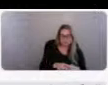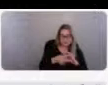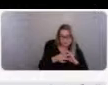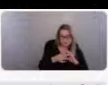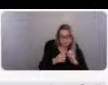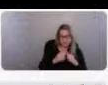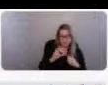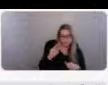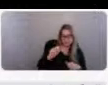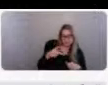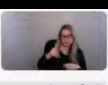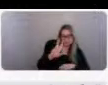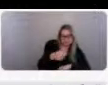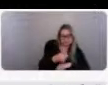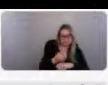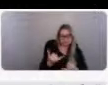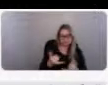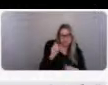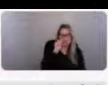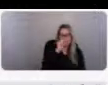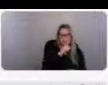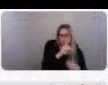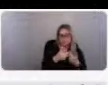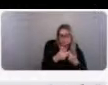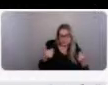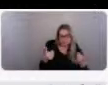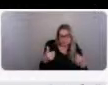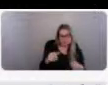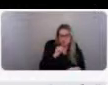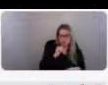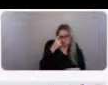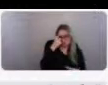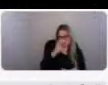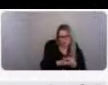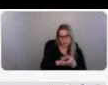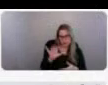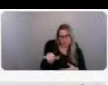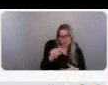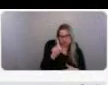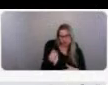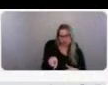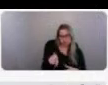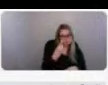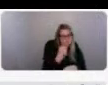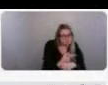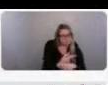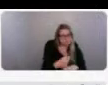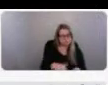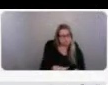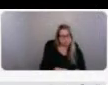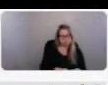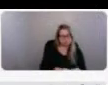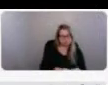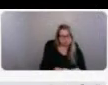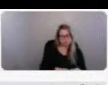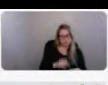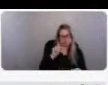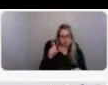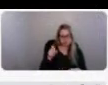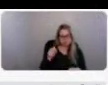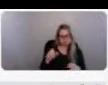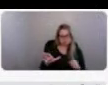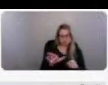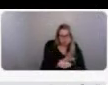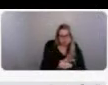draft the scottsdale community is split and i don't believe that should be correct um it should remain whole